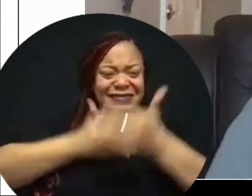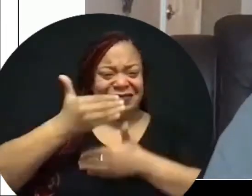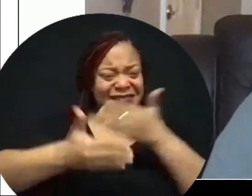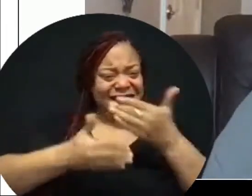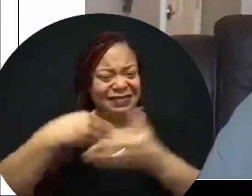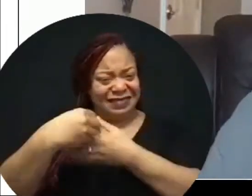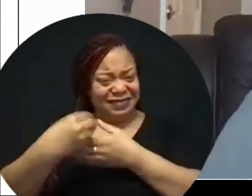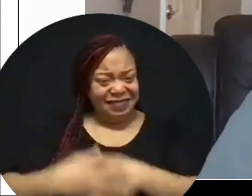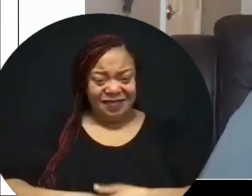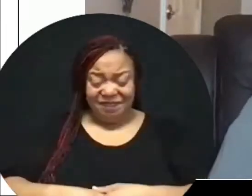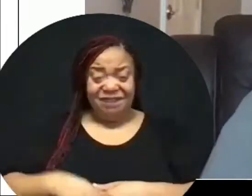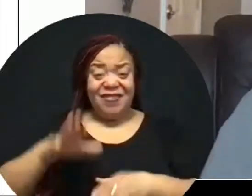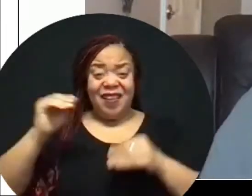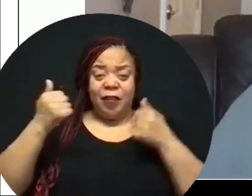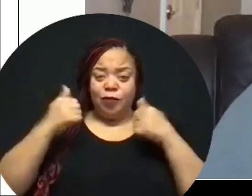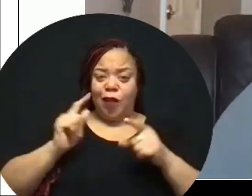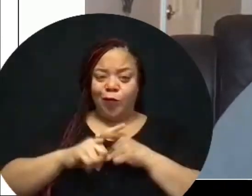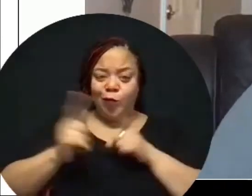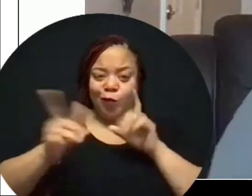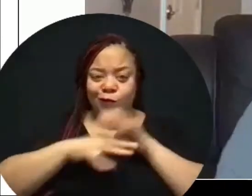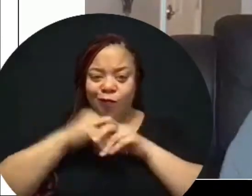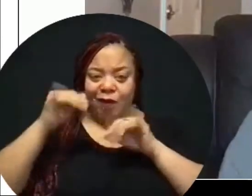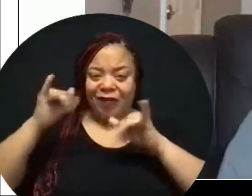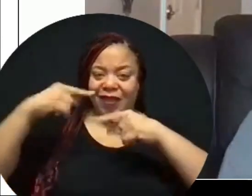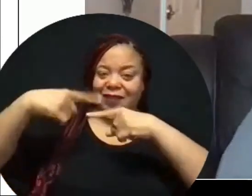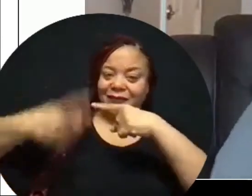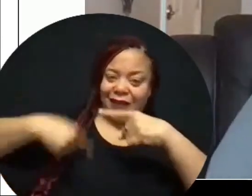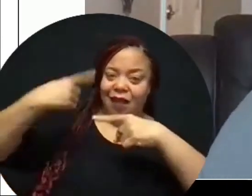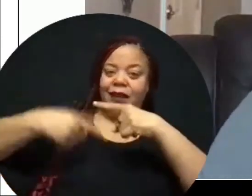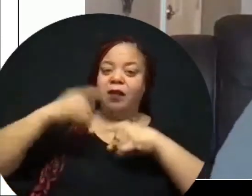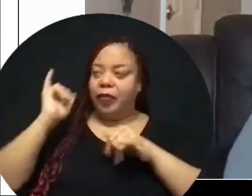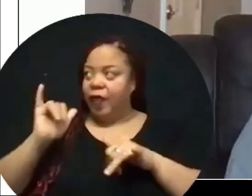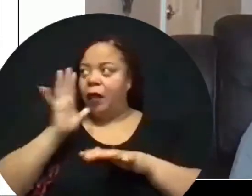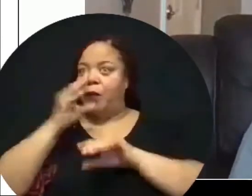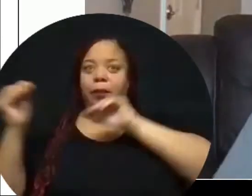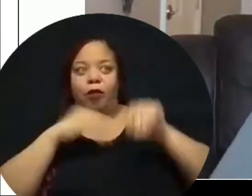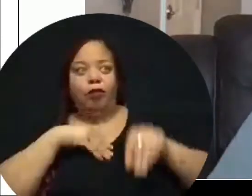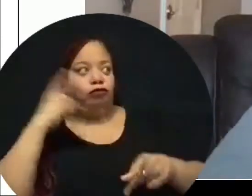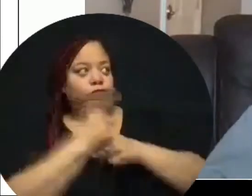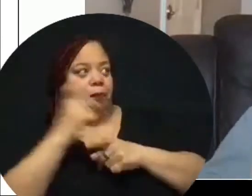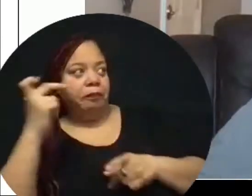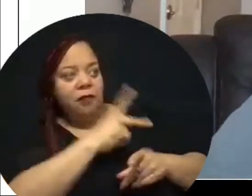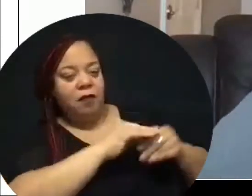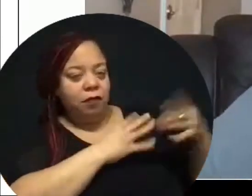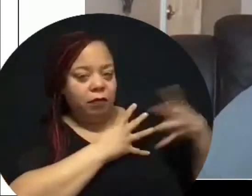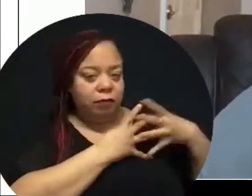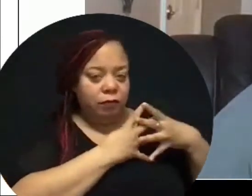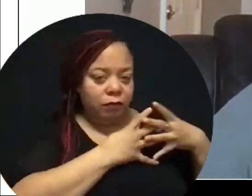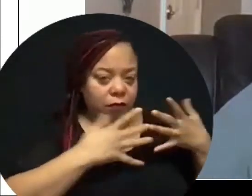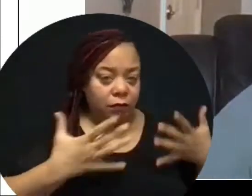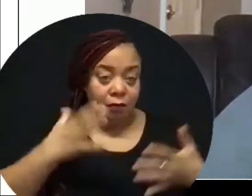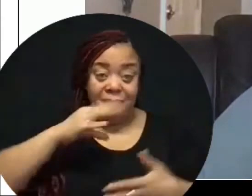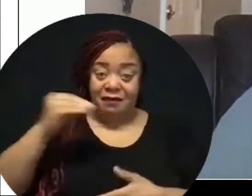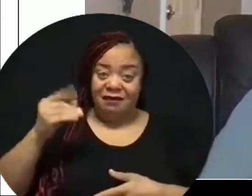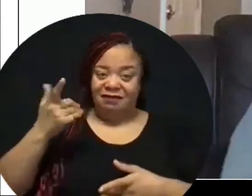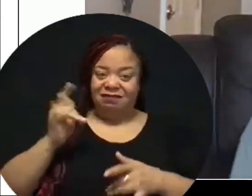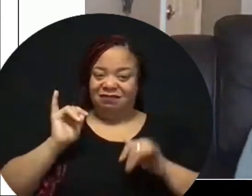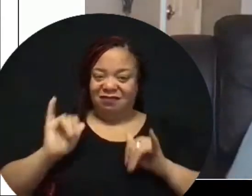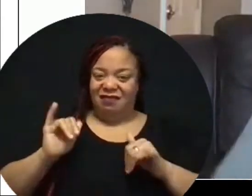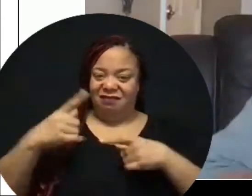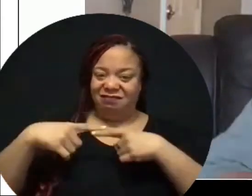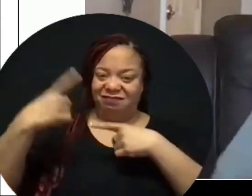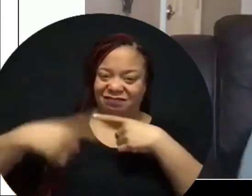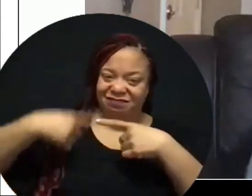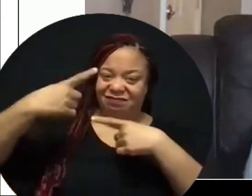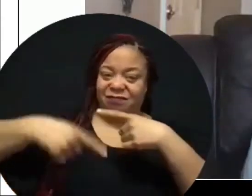we mentioned, food deserts, going out and then you eat at a 7-Eleven because you don't have a car, or you can hustle, buy a car, go buy food at other places, and